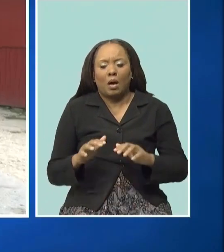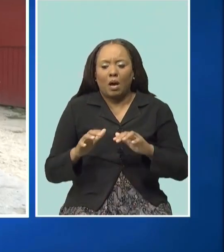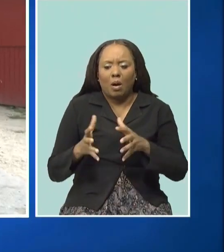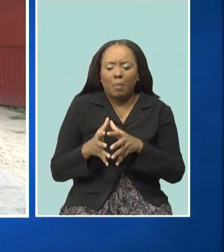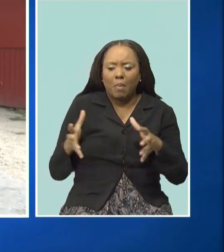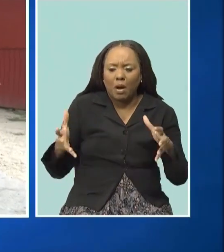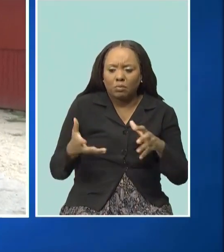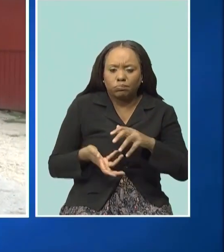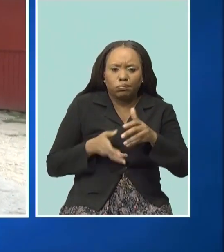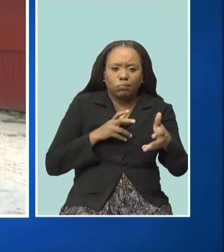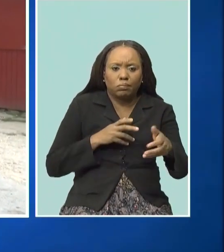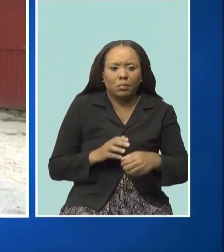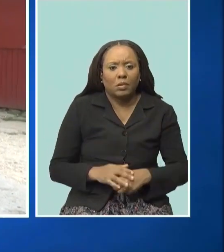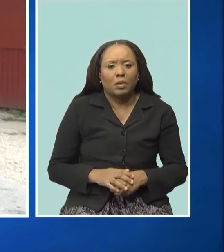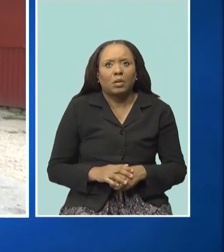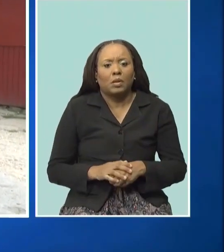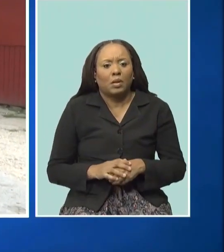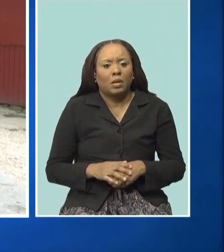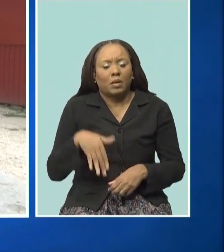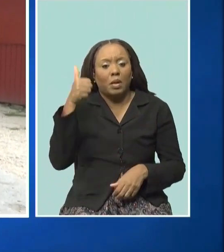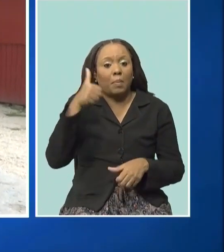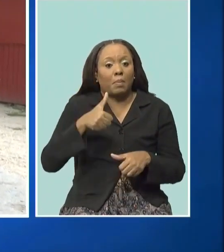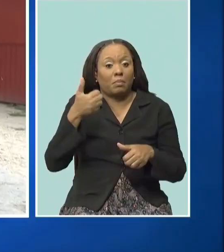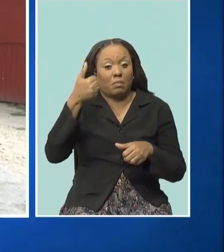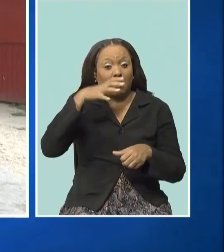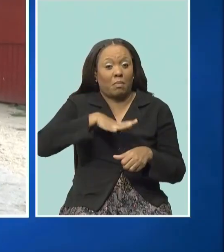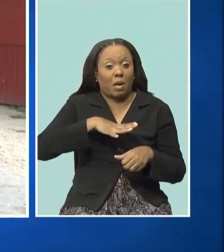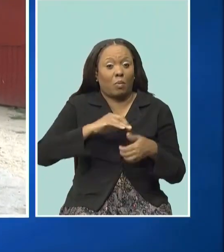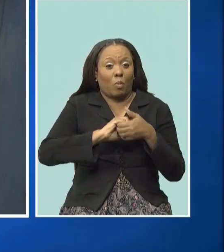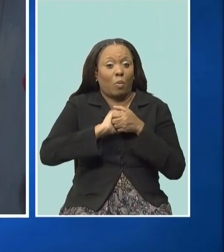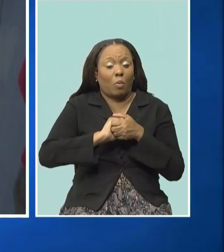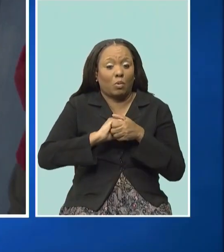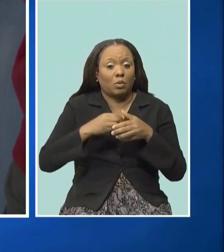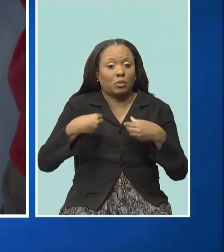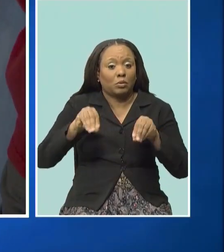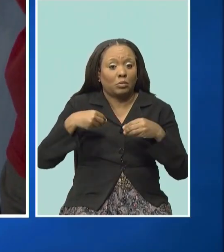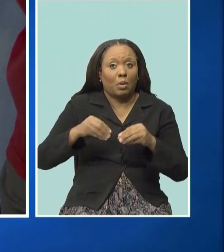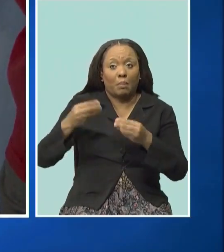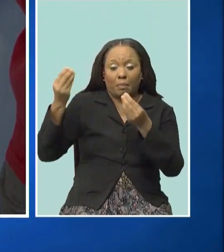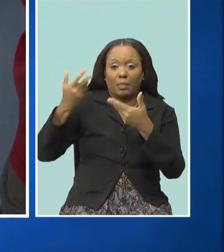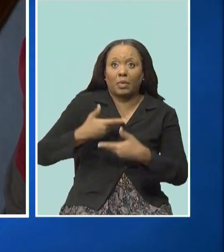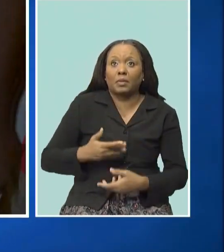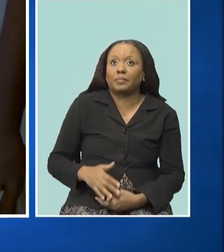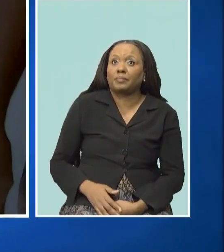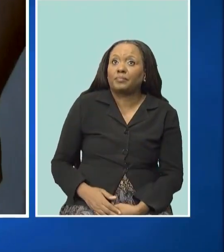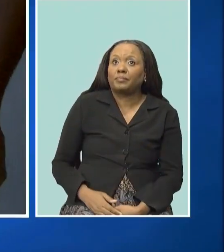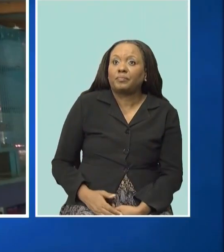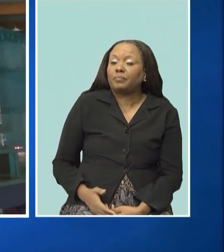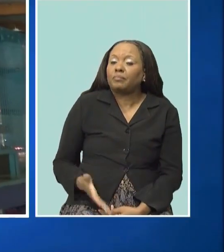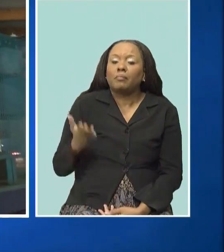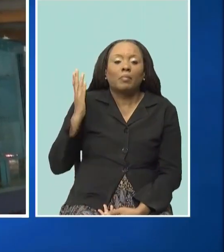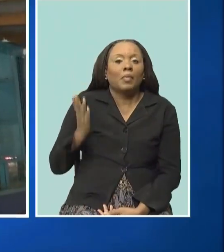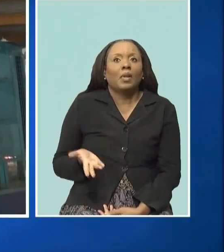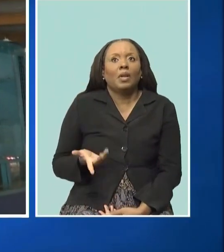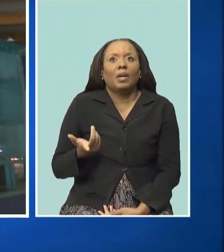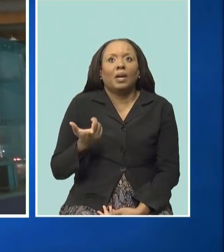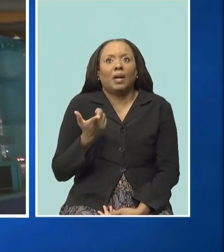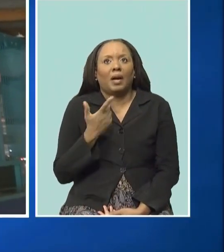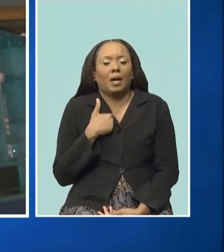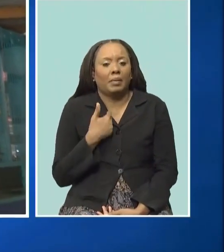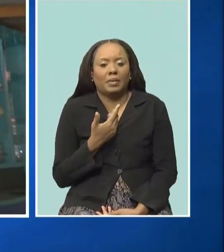gave his name as Luther, recounted the ordeal. I got to leave the